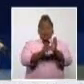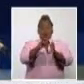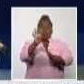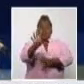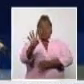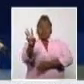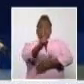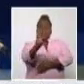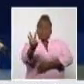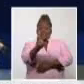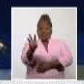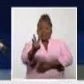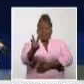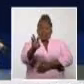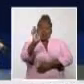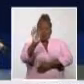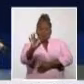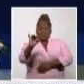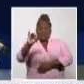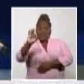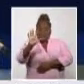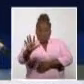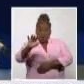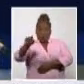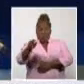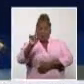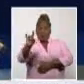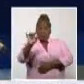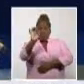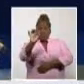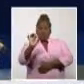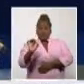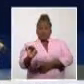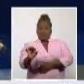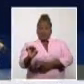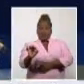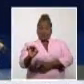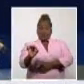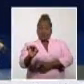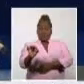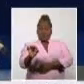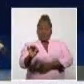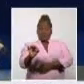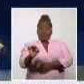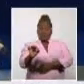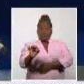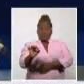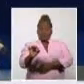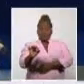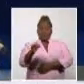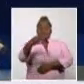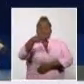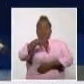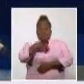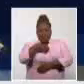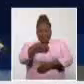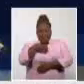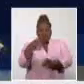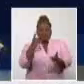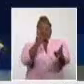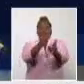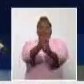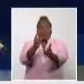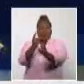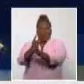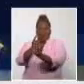This denotes the risk, and it is the reason why every time a case is confirmed in